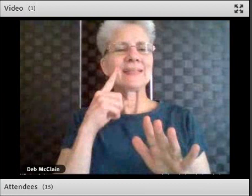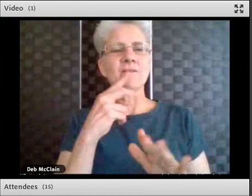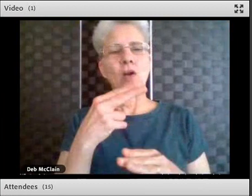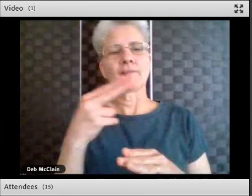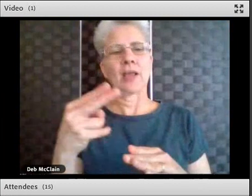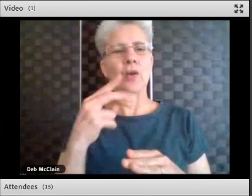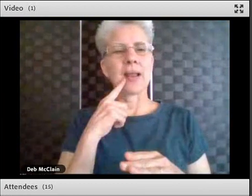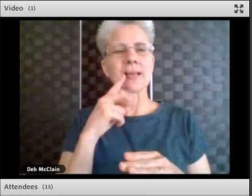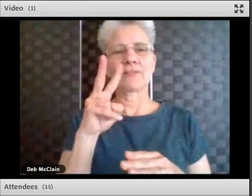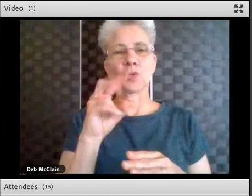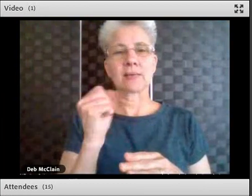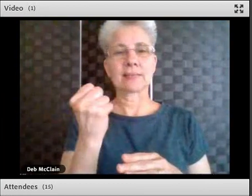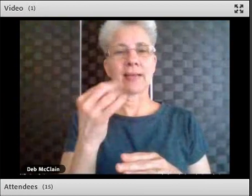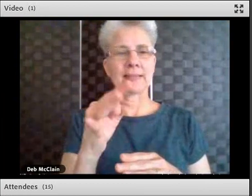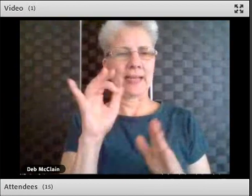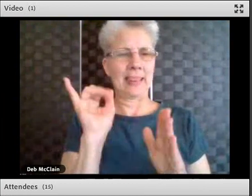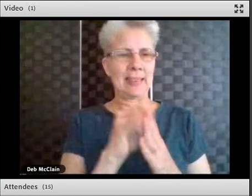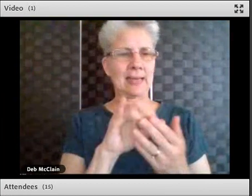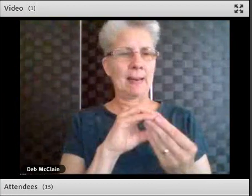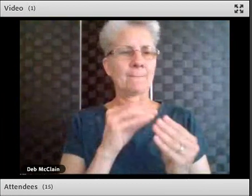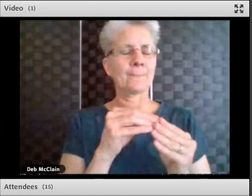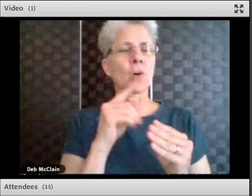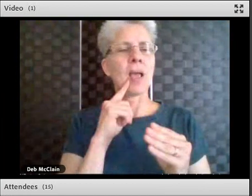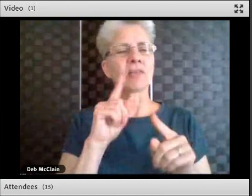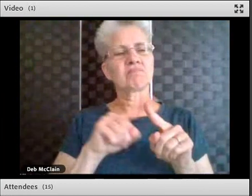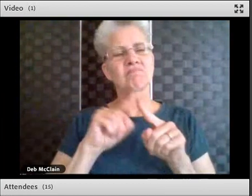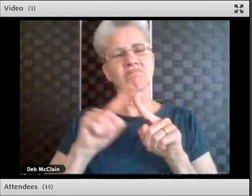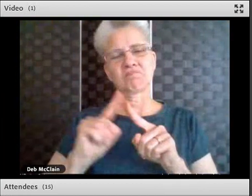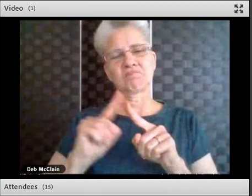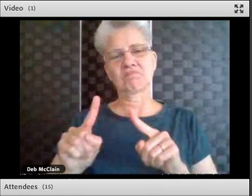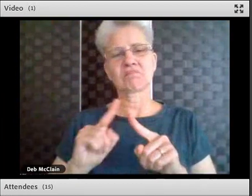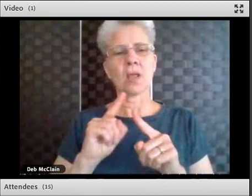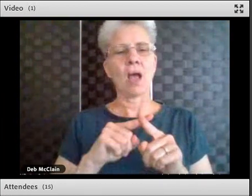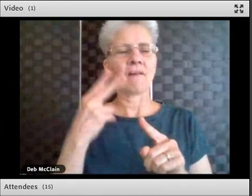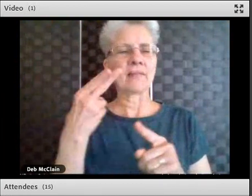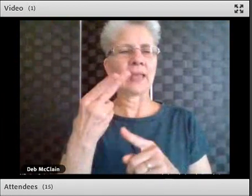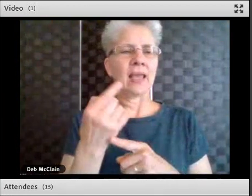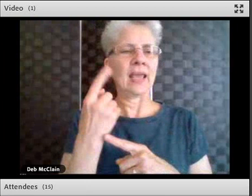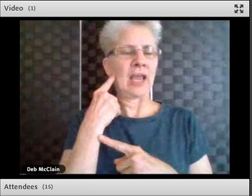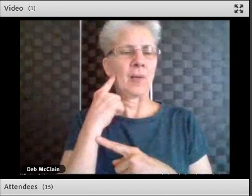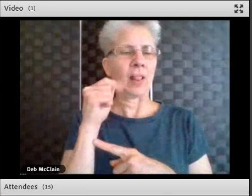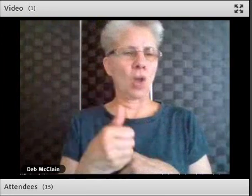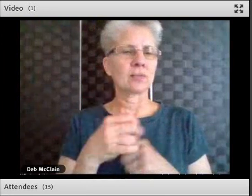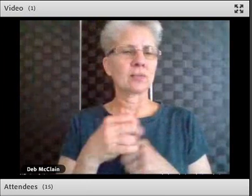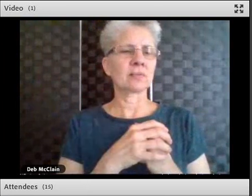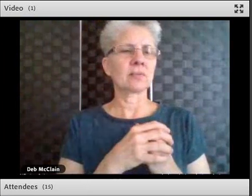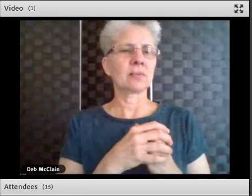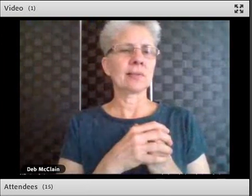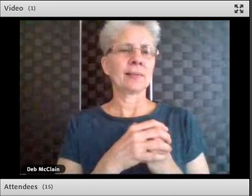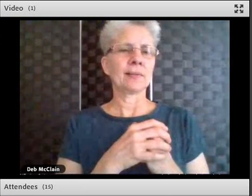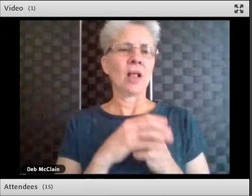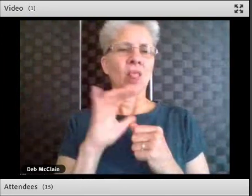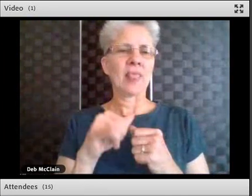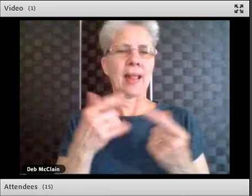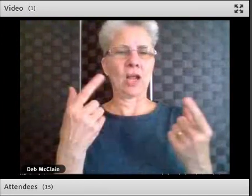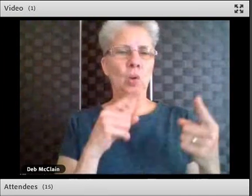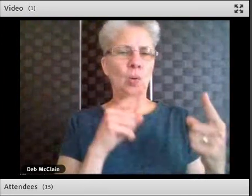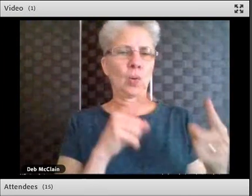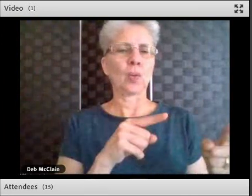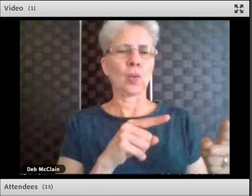of 2019. And there are different types of hearing loss that